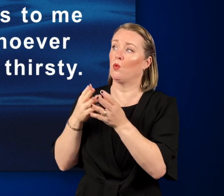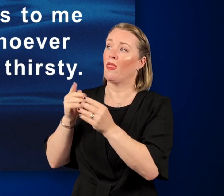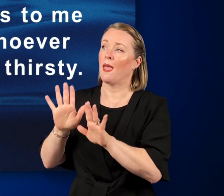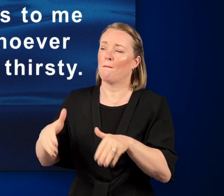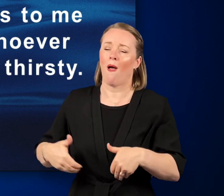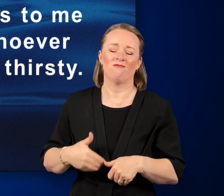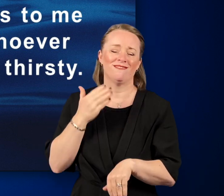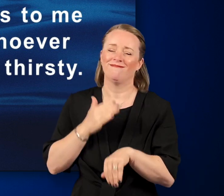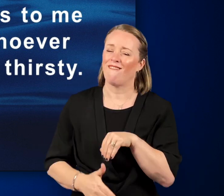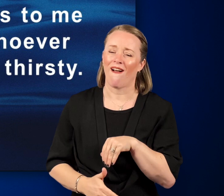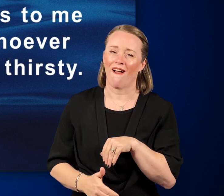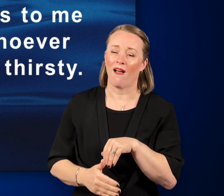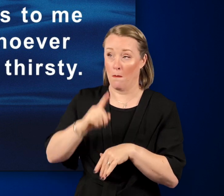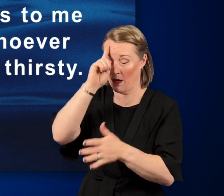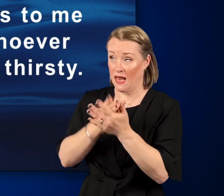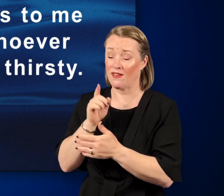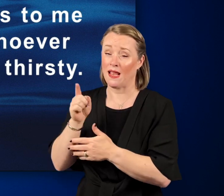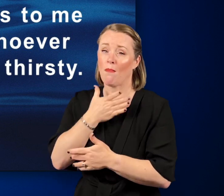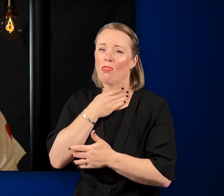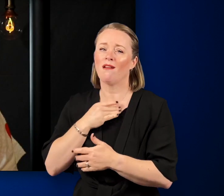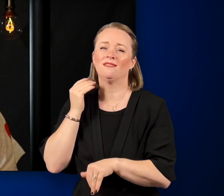me will never be thirsty."